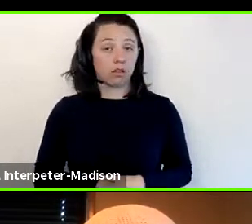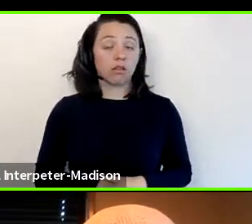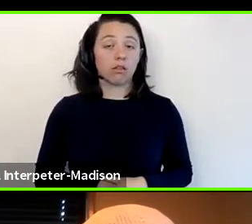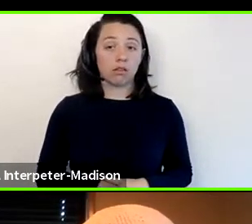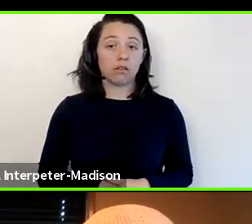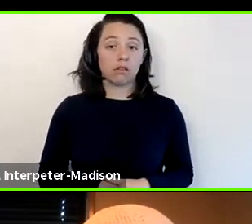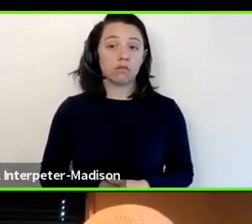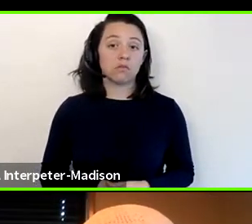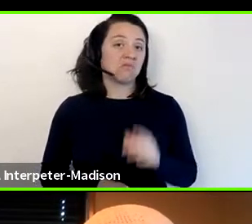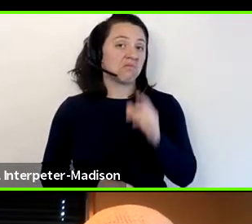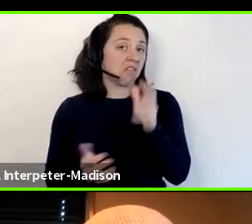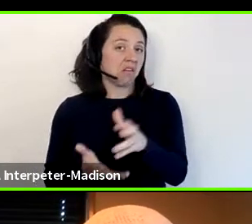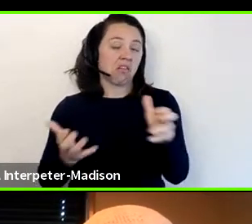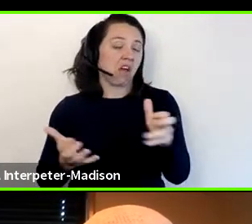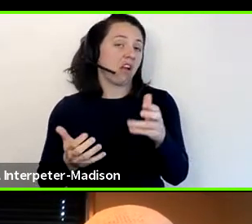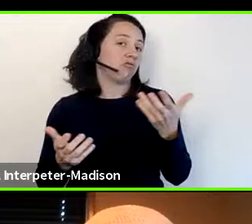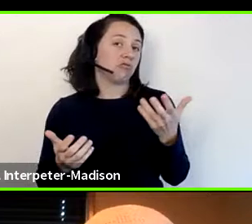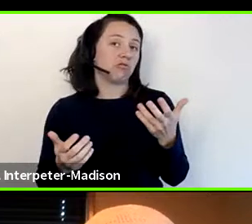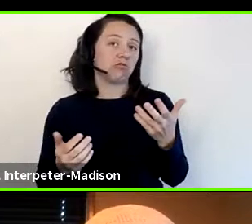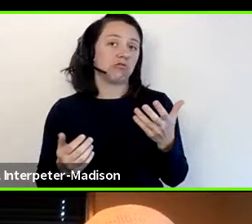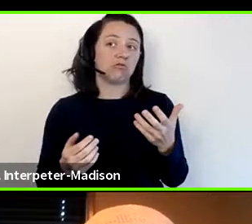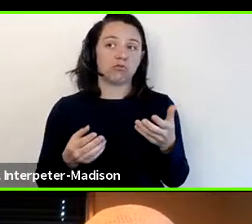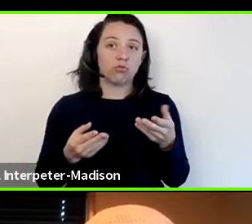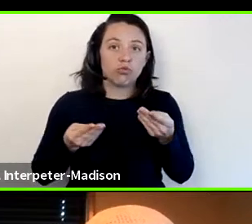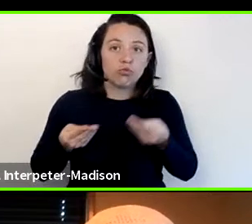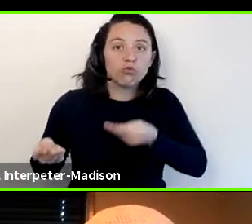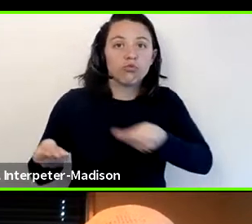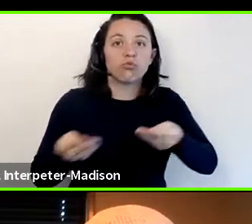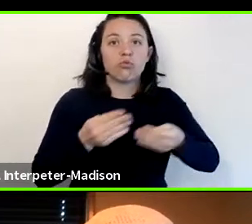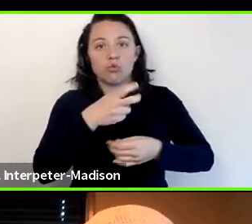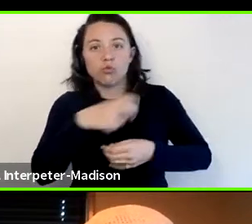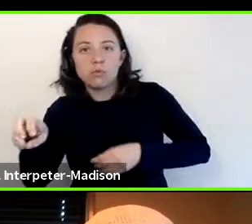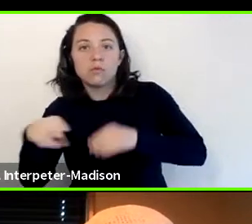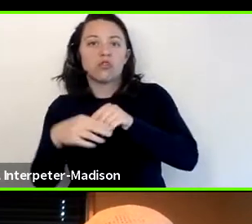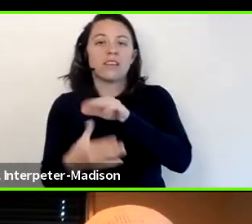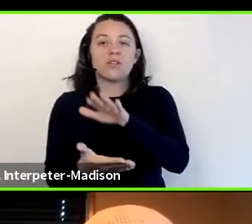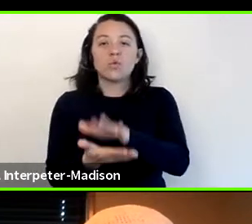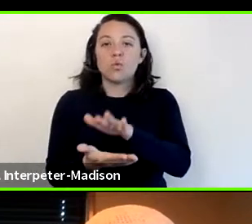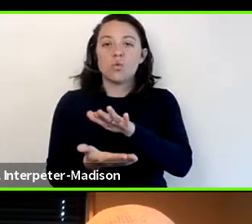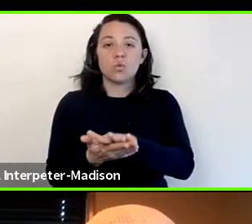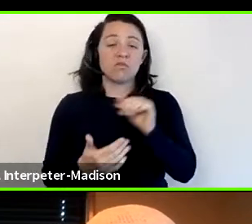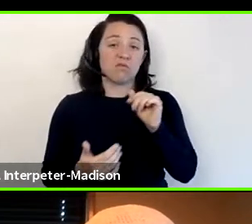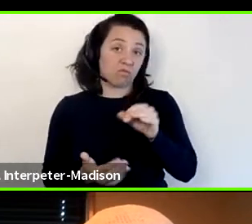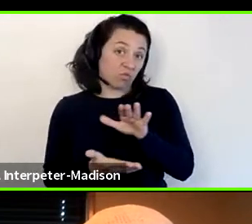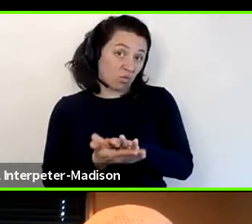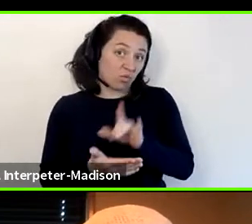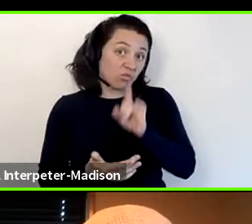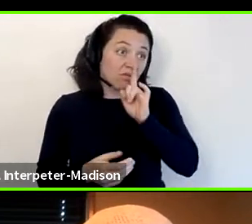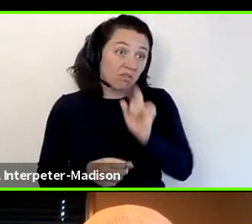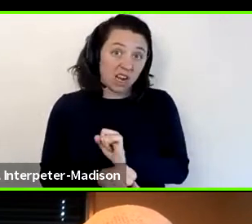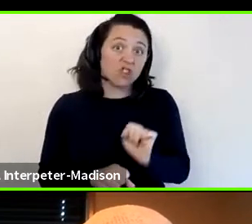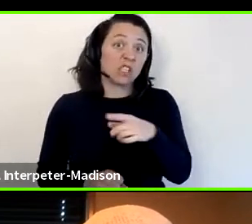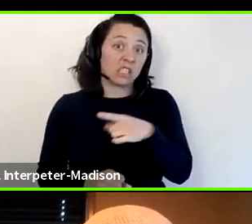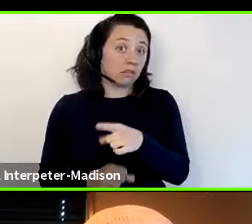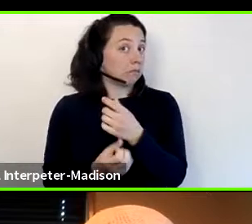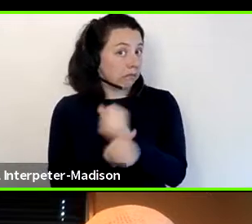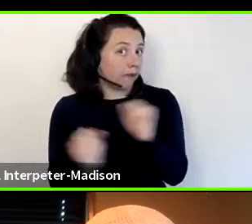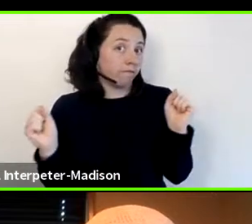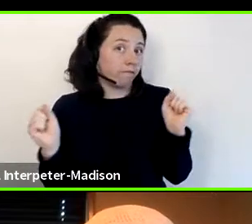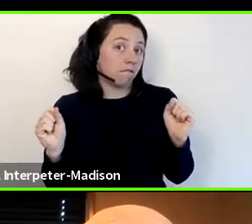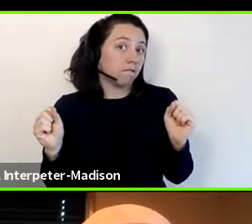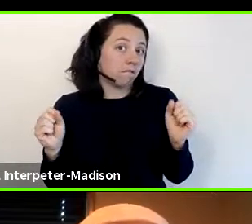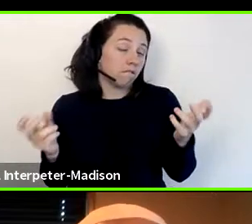much transmission in schools. So schools are actually very, very, very safe